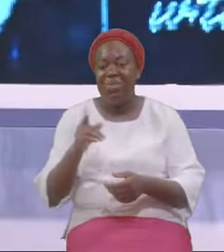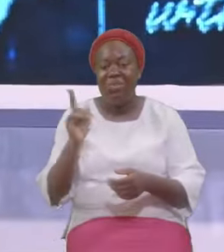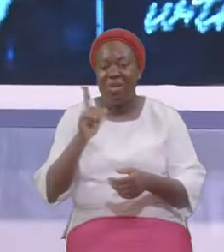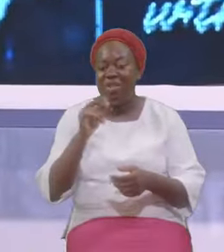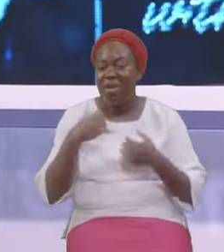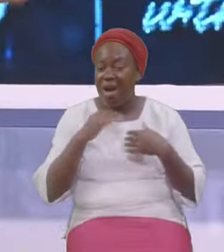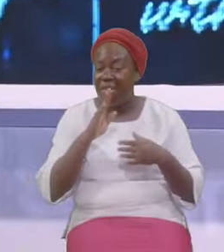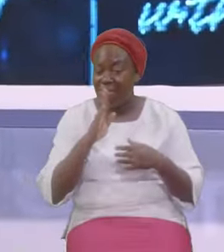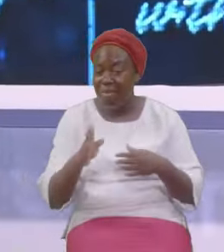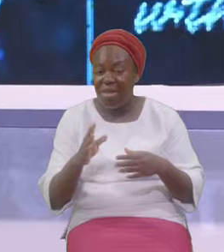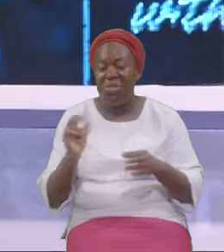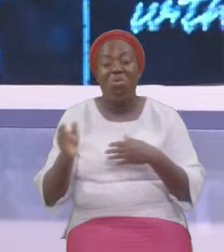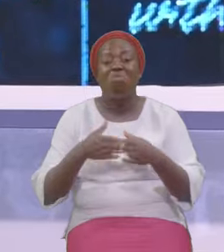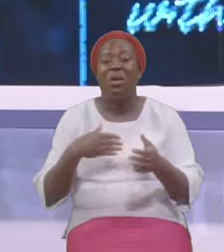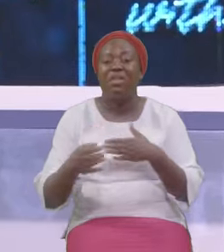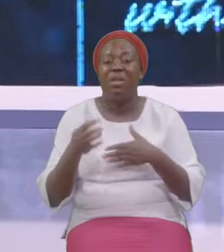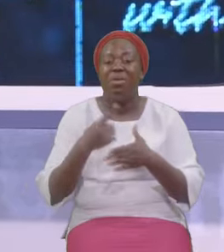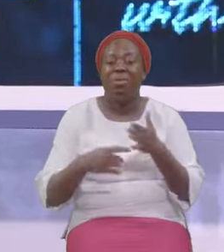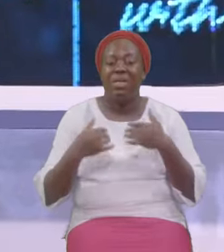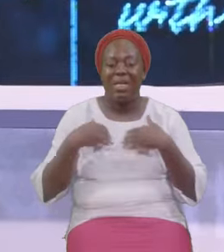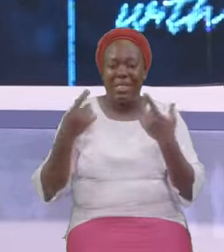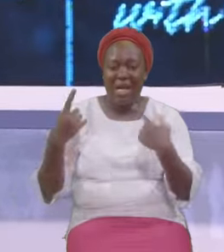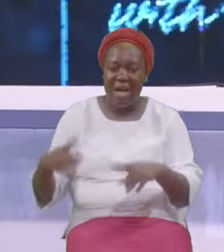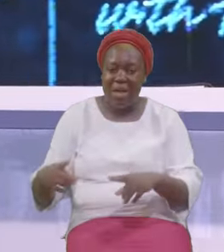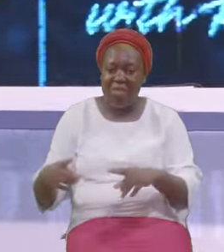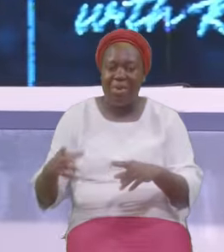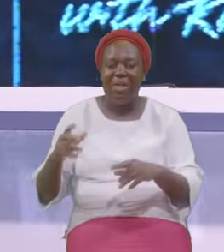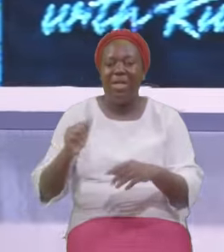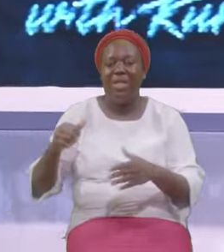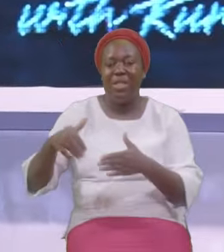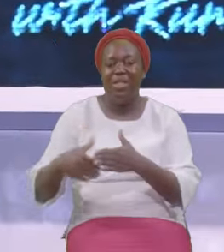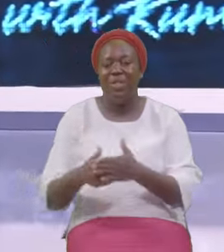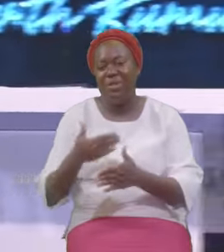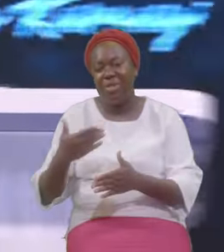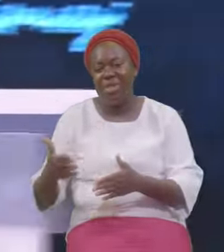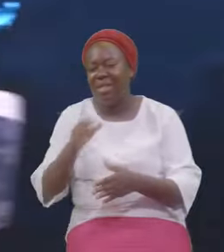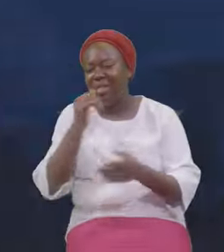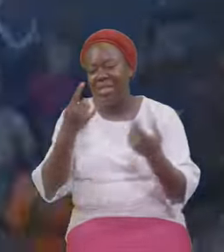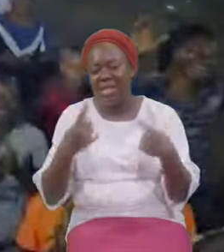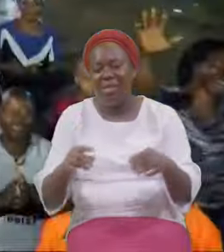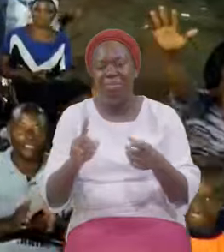matter what has happened, a new thing is happening to you today.